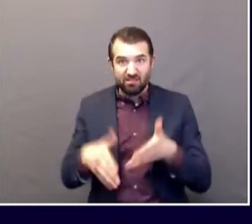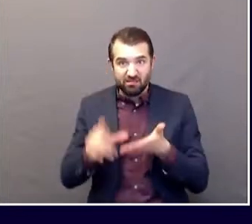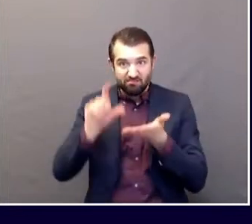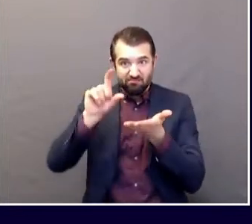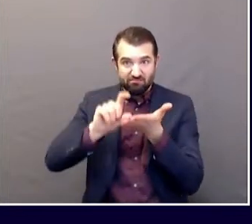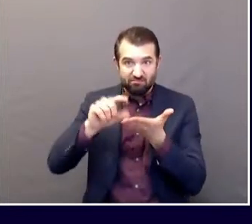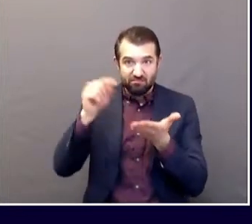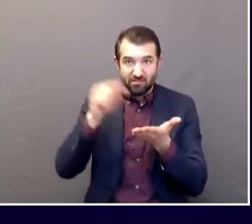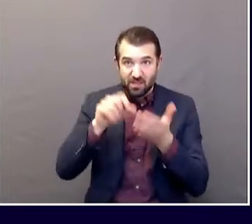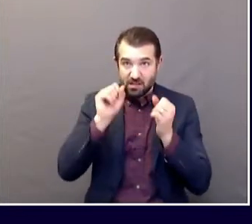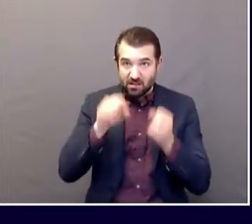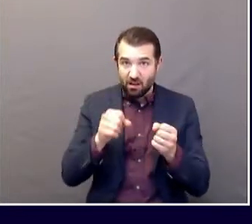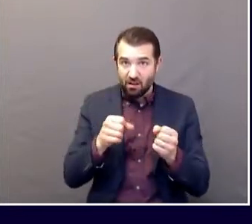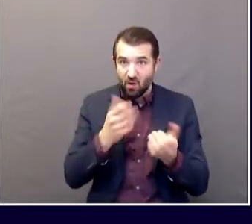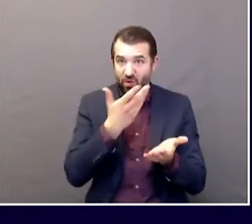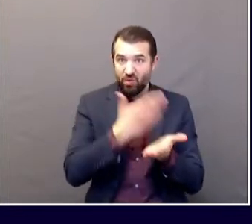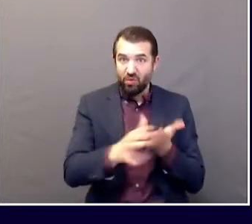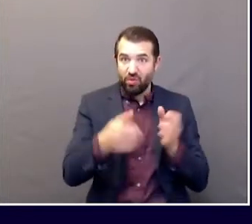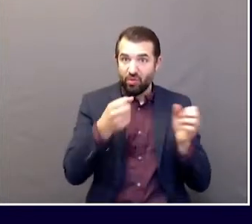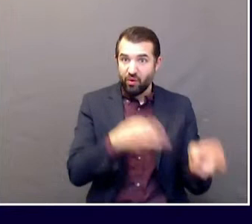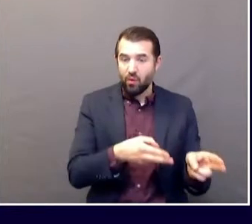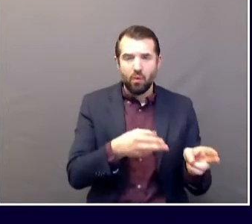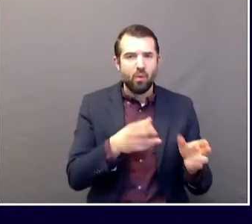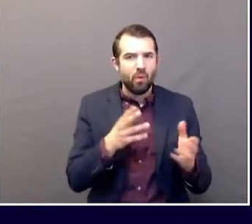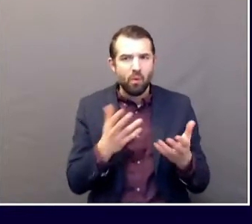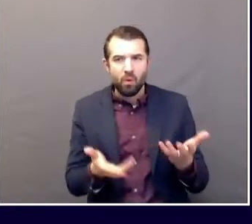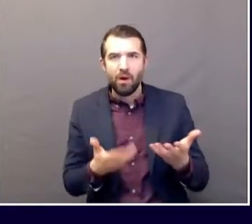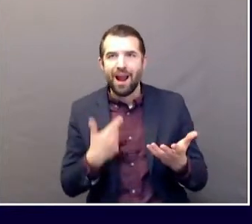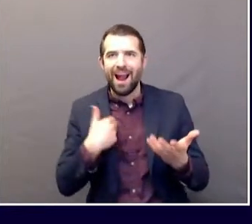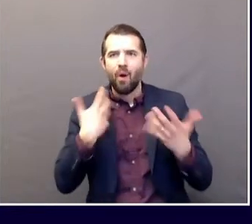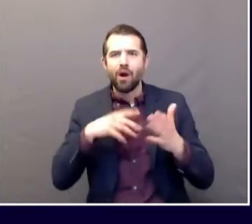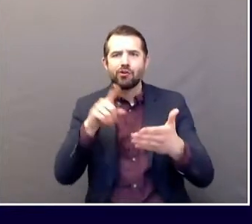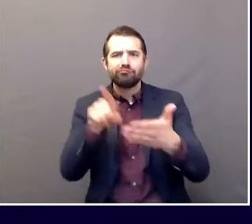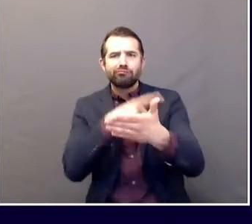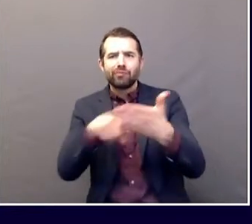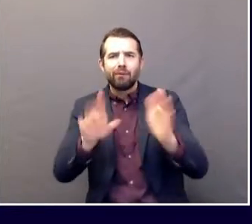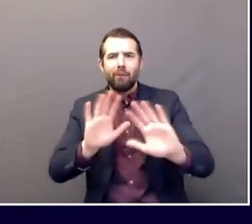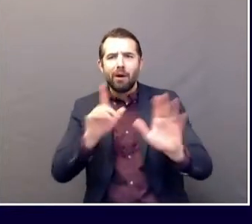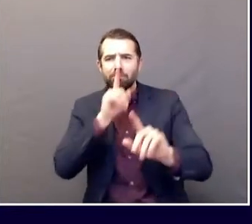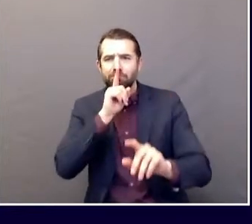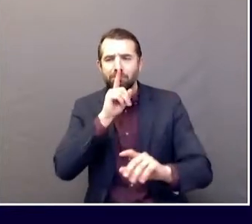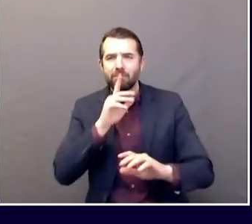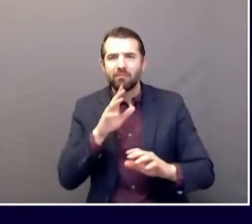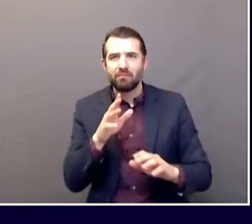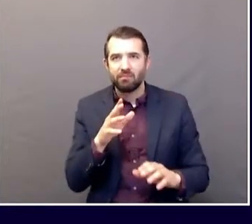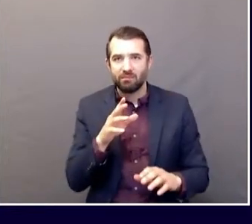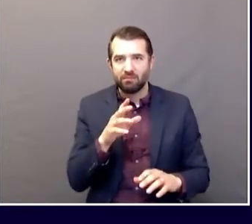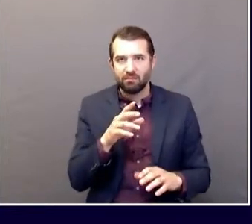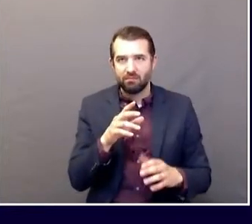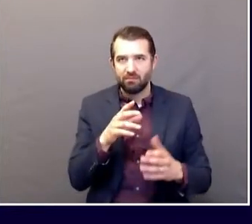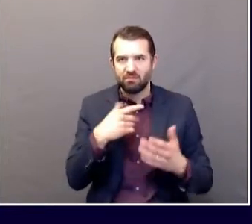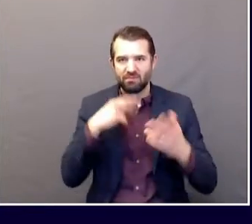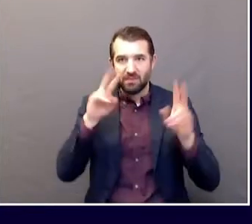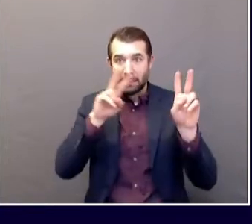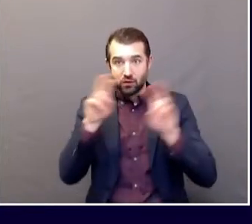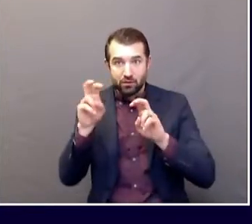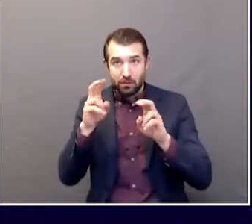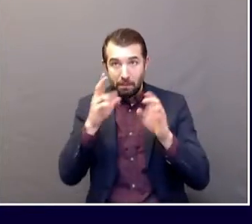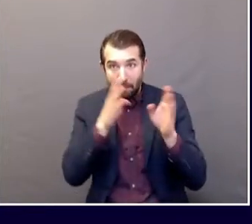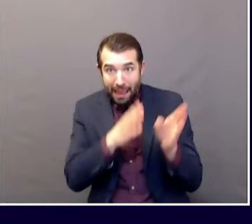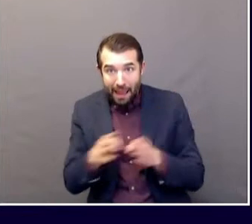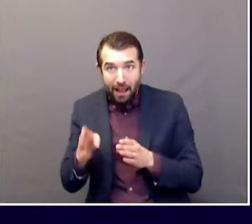of criticizing them, and I don't want to do that necessarily, but can some of this be addressed by better planning, or is some of this just going to be inevitable?